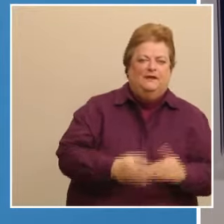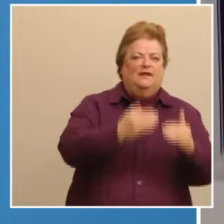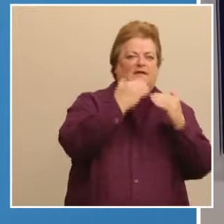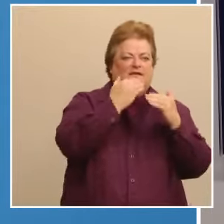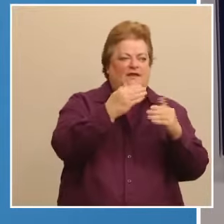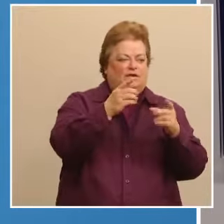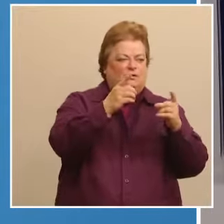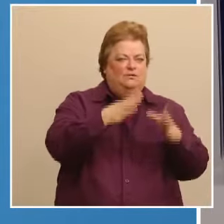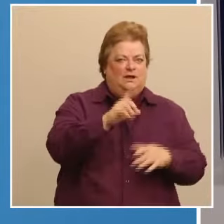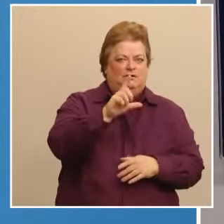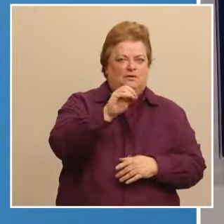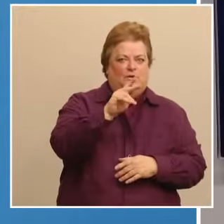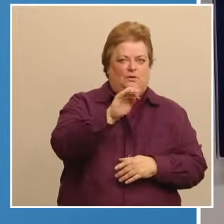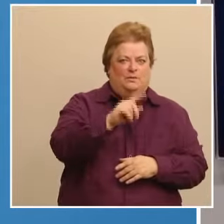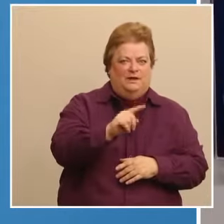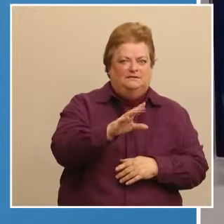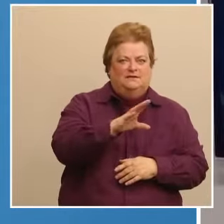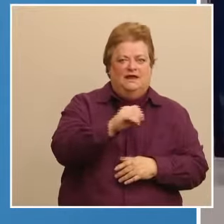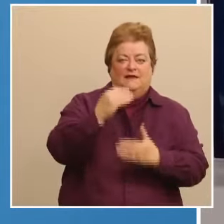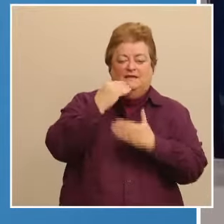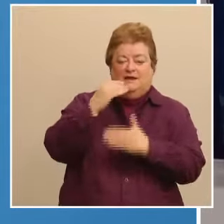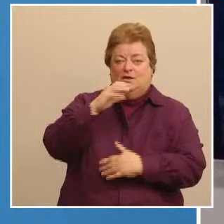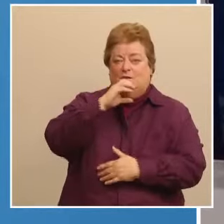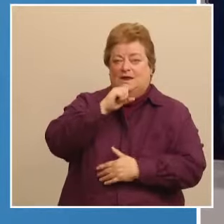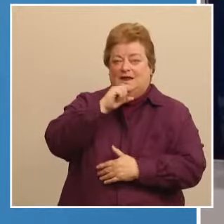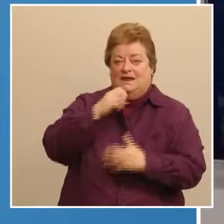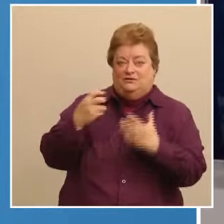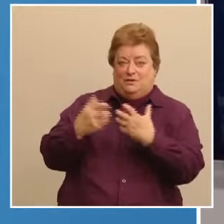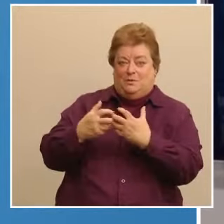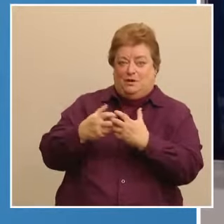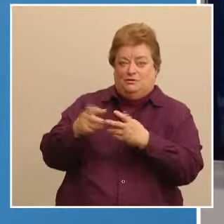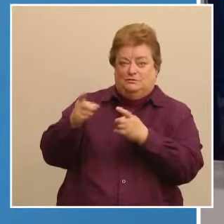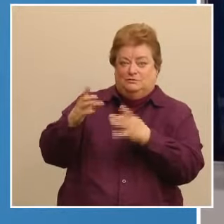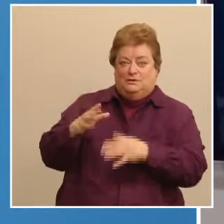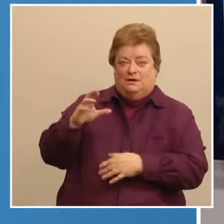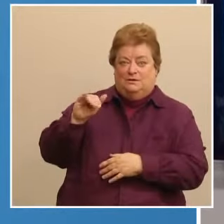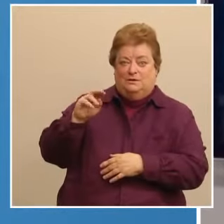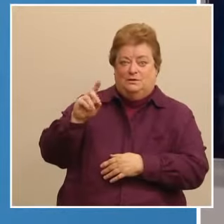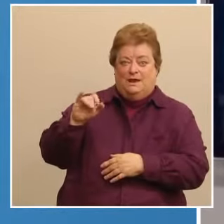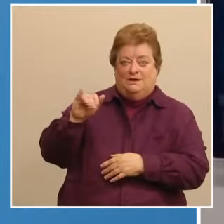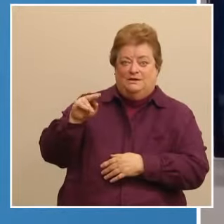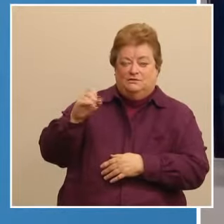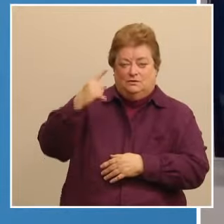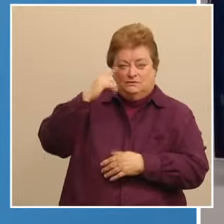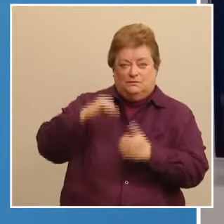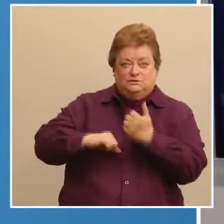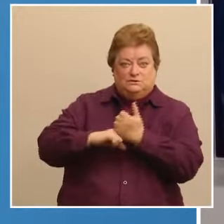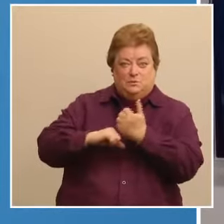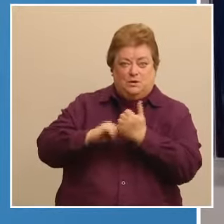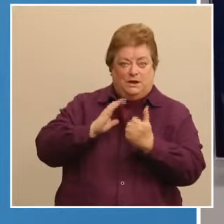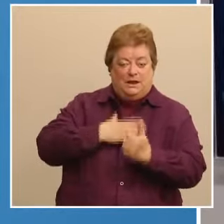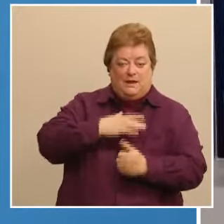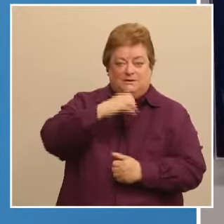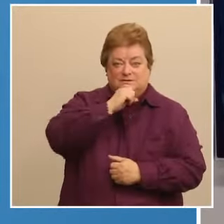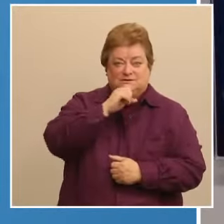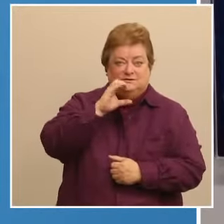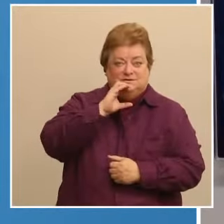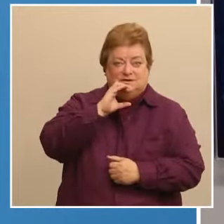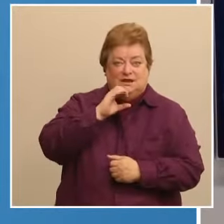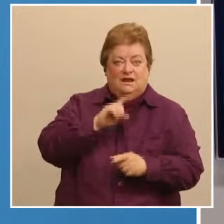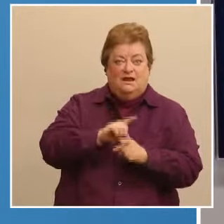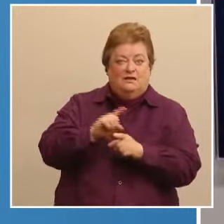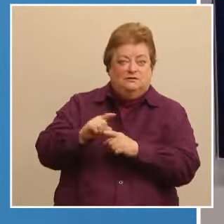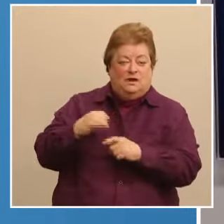Thank you, Director Lopez, and thank you to Aging Partners Director Randy Jones for supporting our seniors. And at this time, I'd also like to